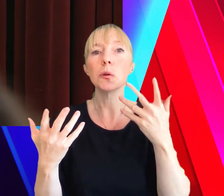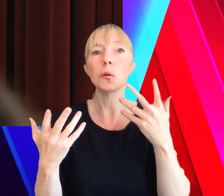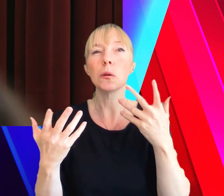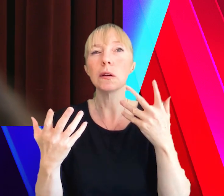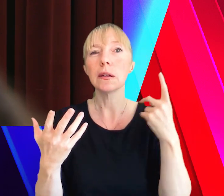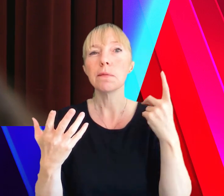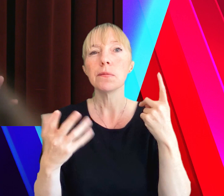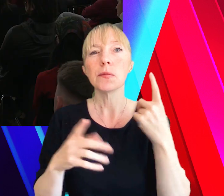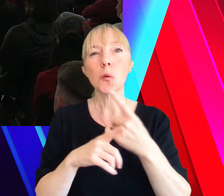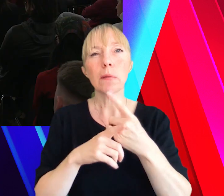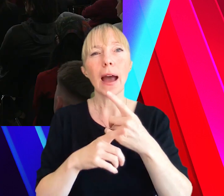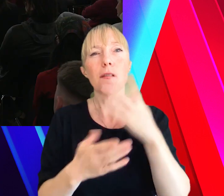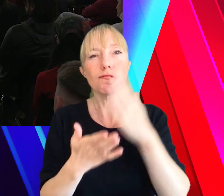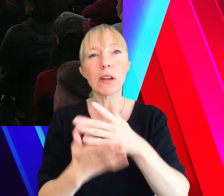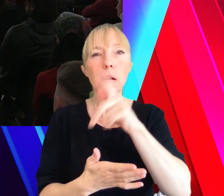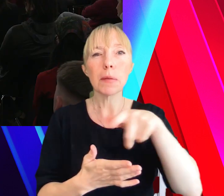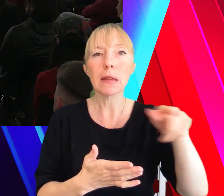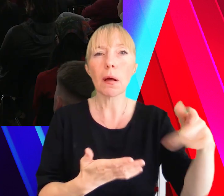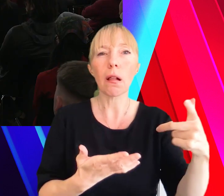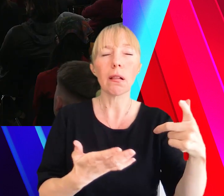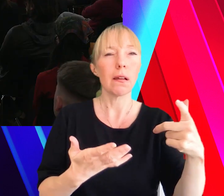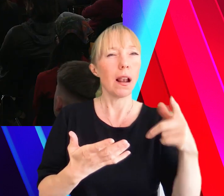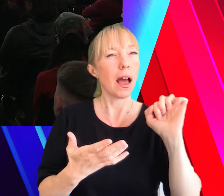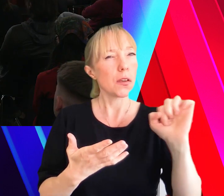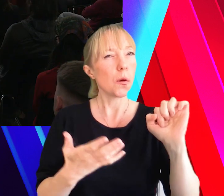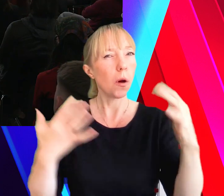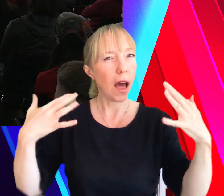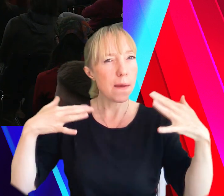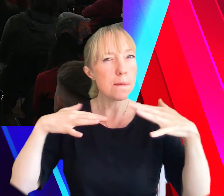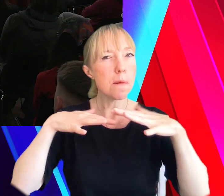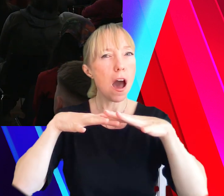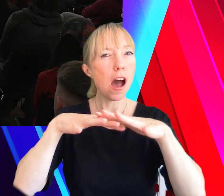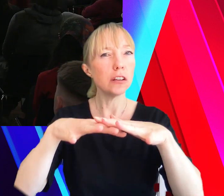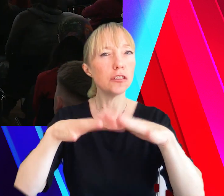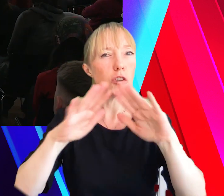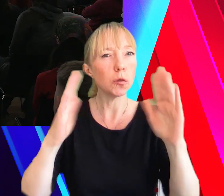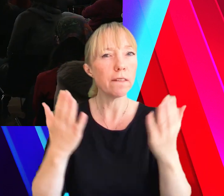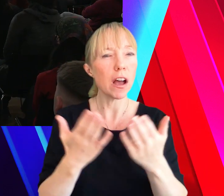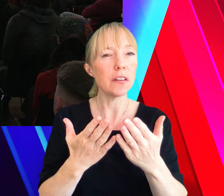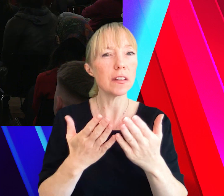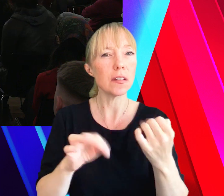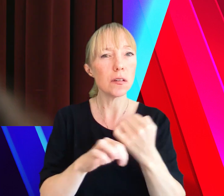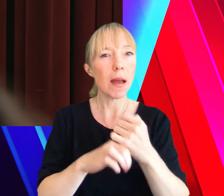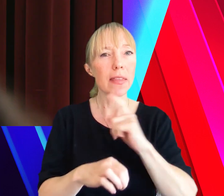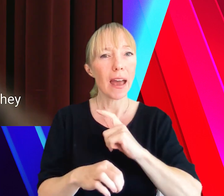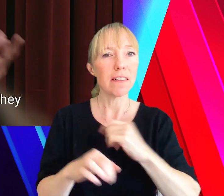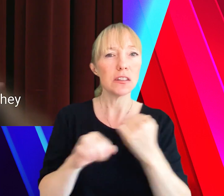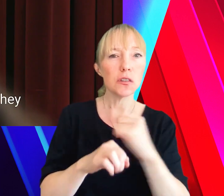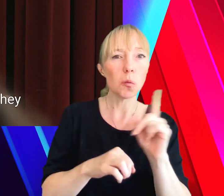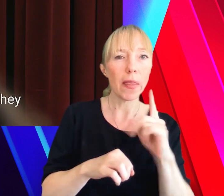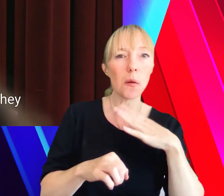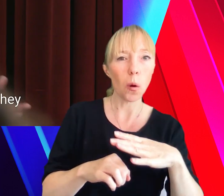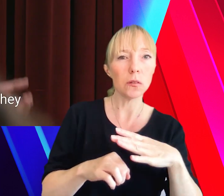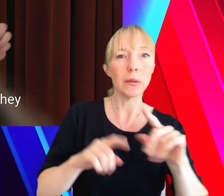dealing with actual people, so Stella, your piece kind of like merged all those universes, and like you can, it's fiction. And you